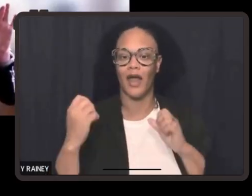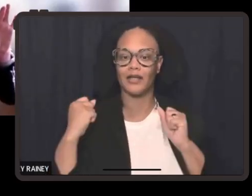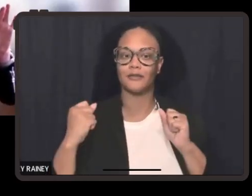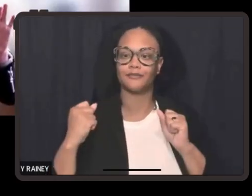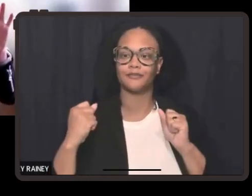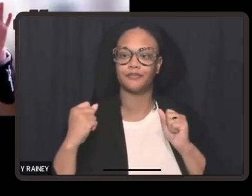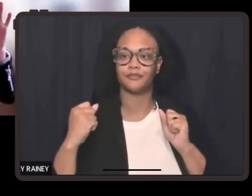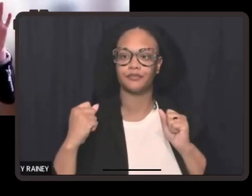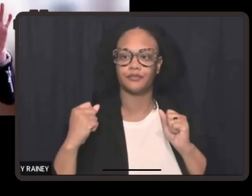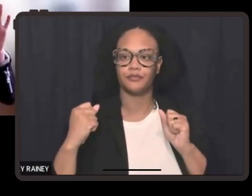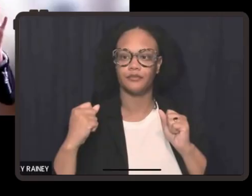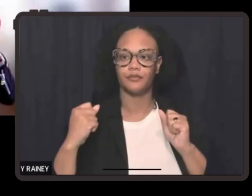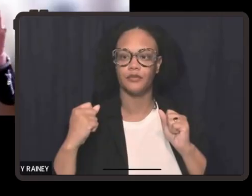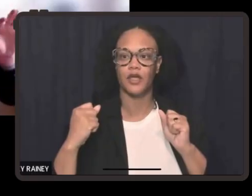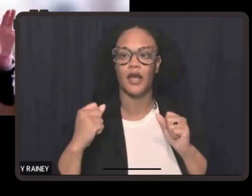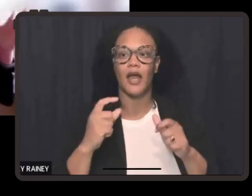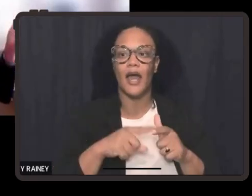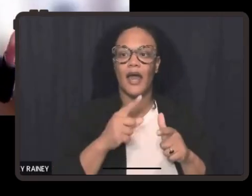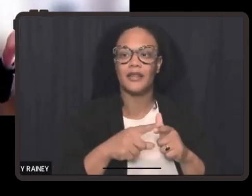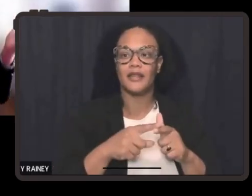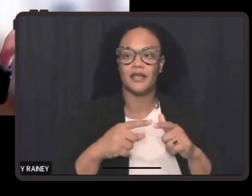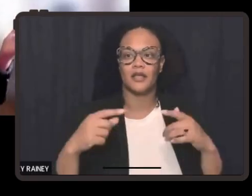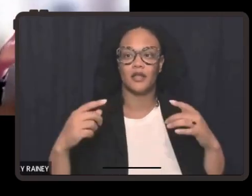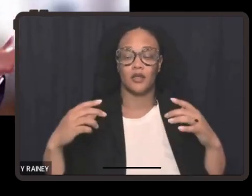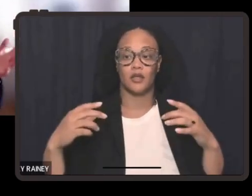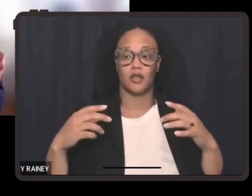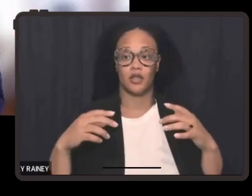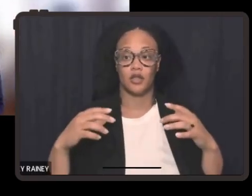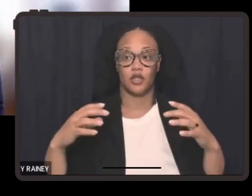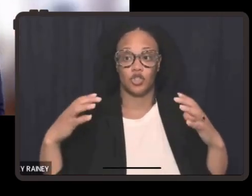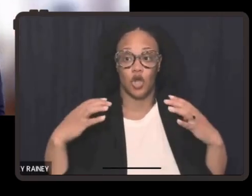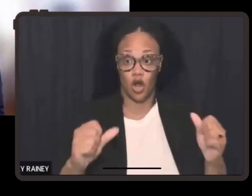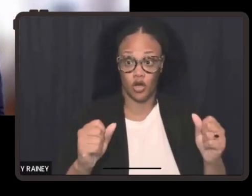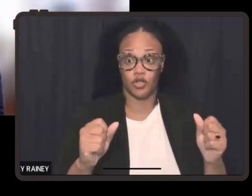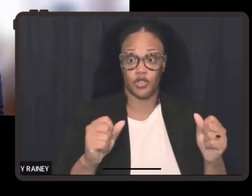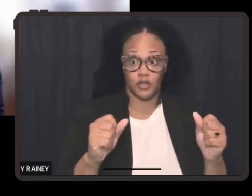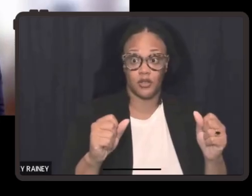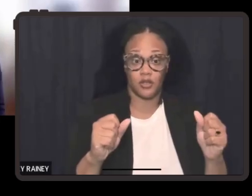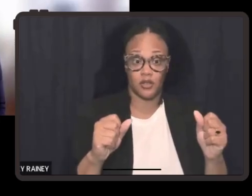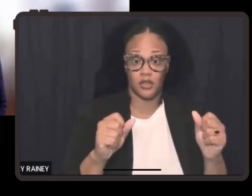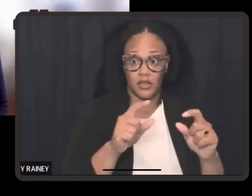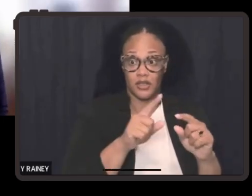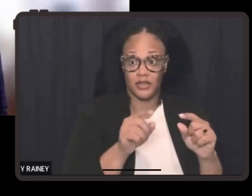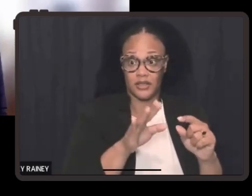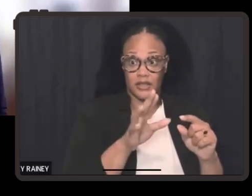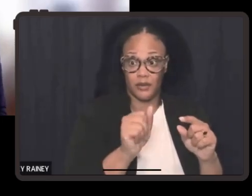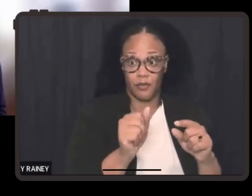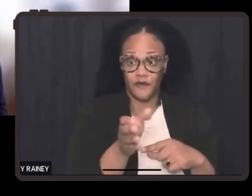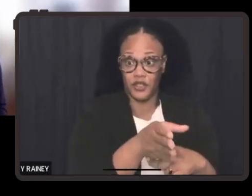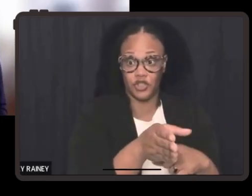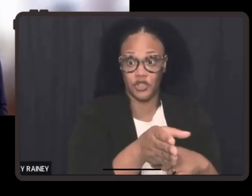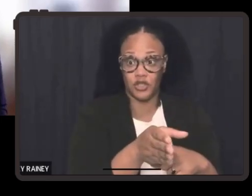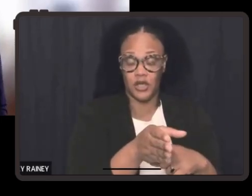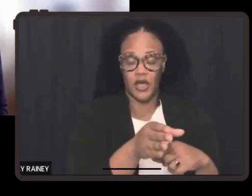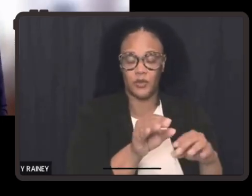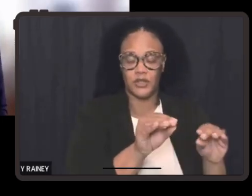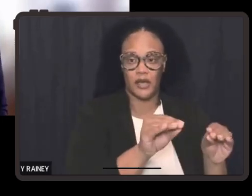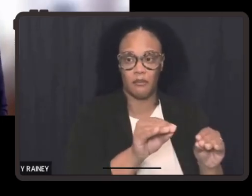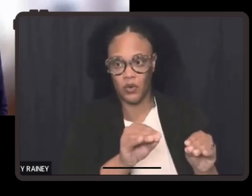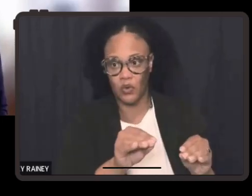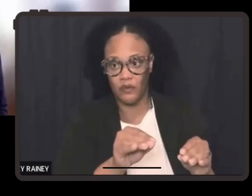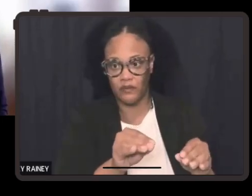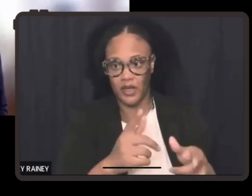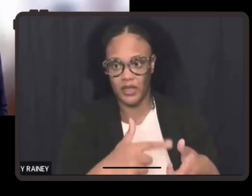didn't move, and then it didn't move, and I mean, that's the paper that showed us that this is what was